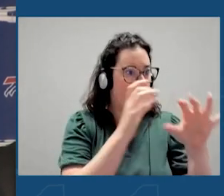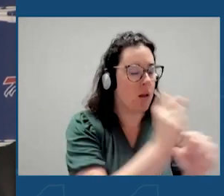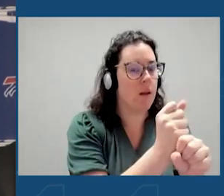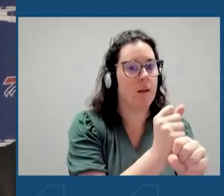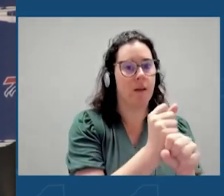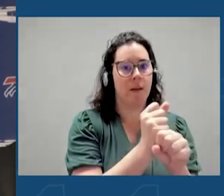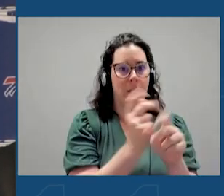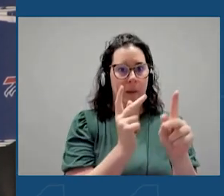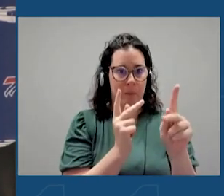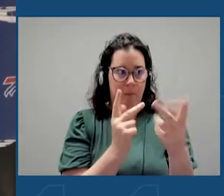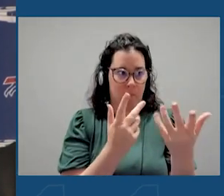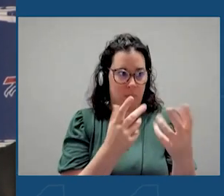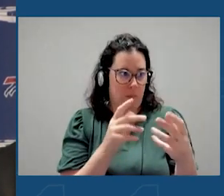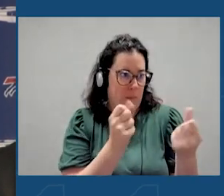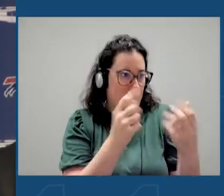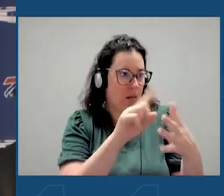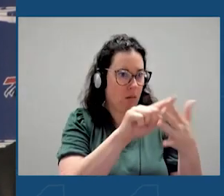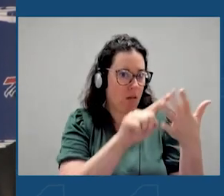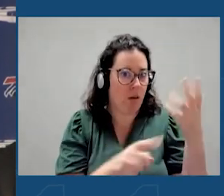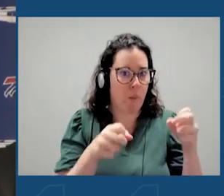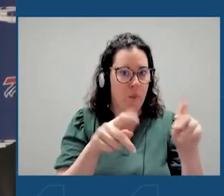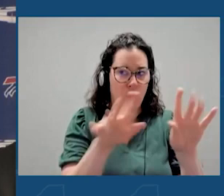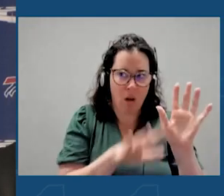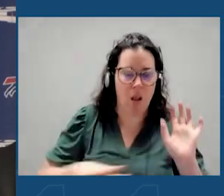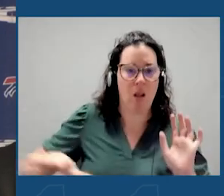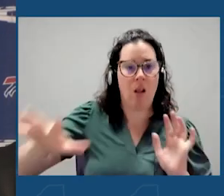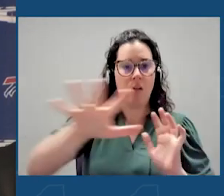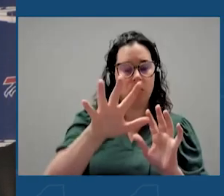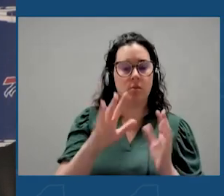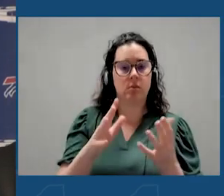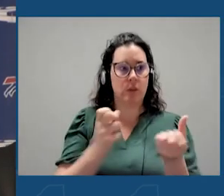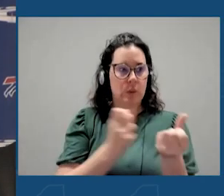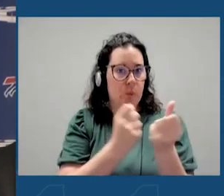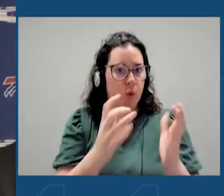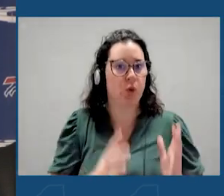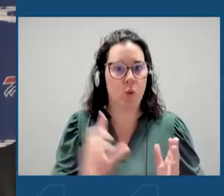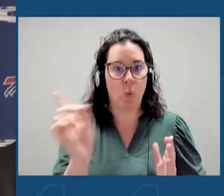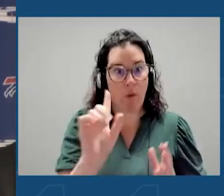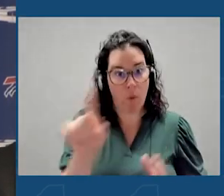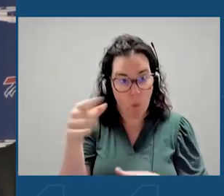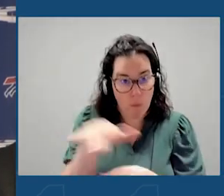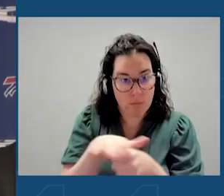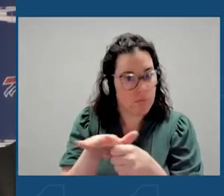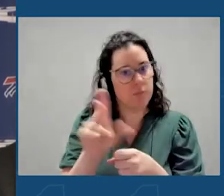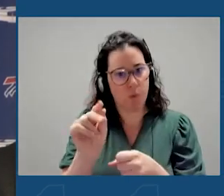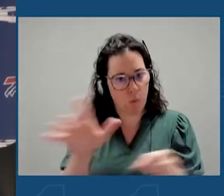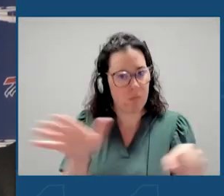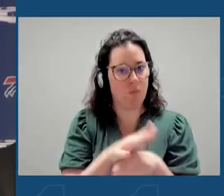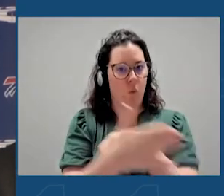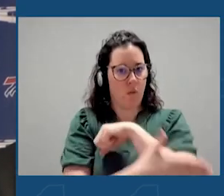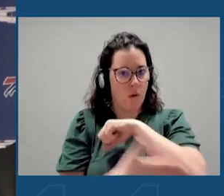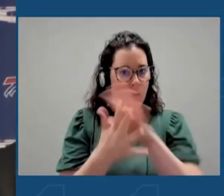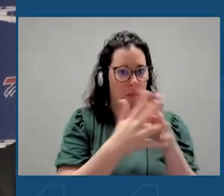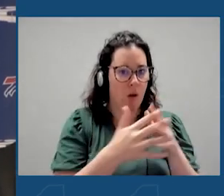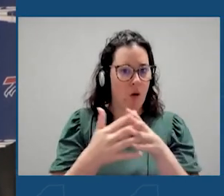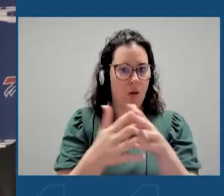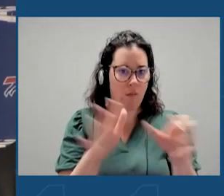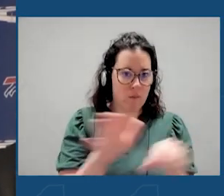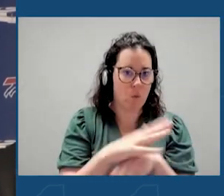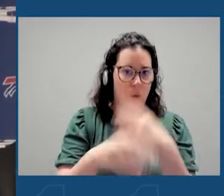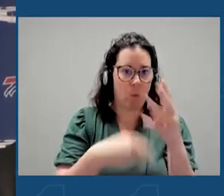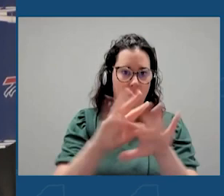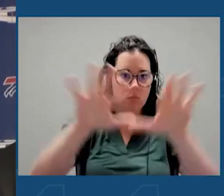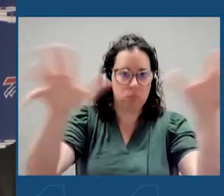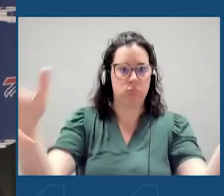national opportunities. Our fans stretch across the country and the world, and as an organization, we carry this banner